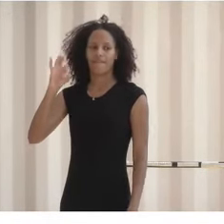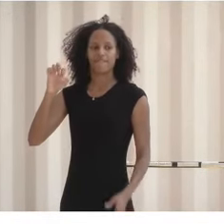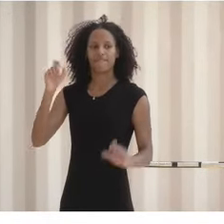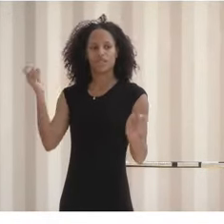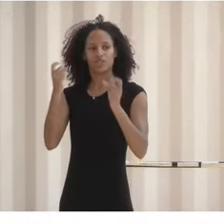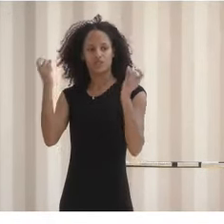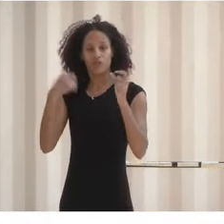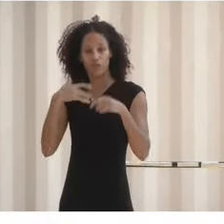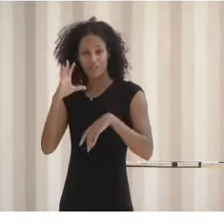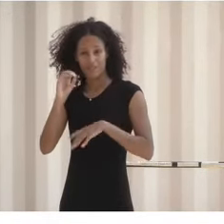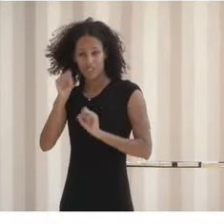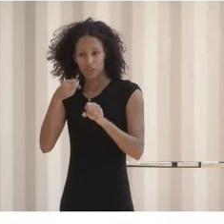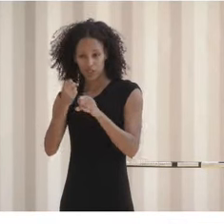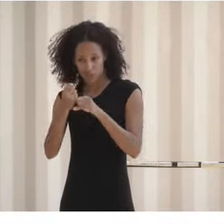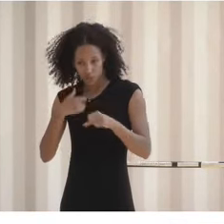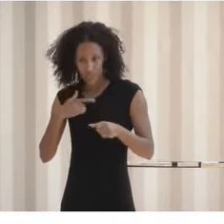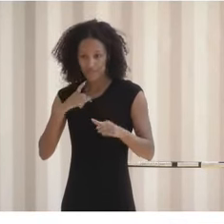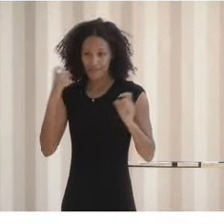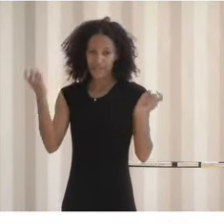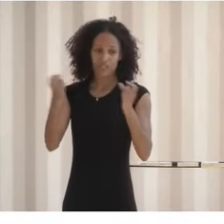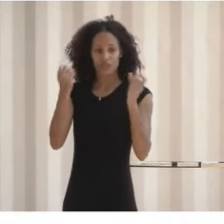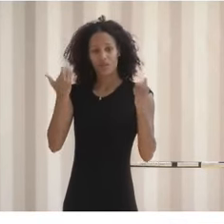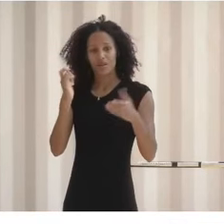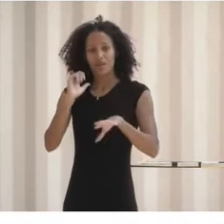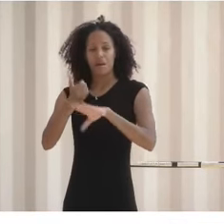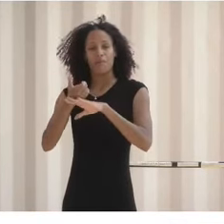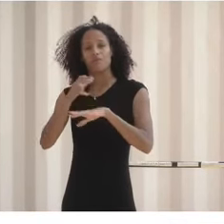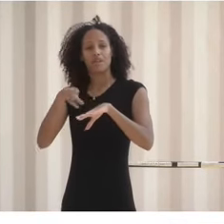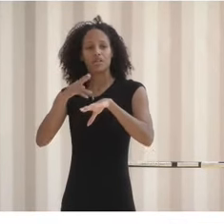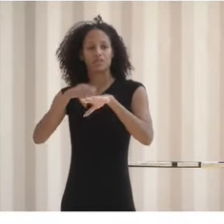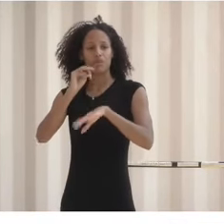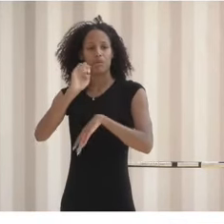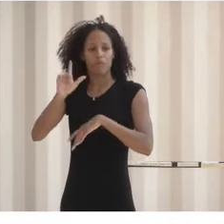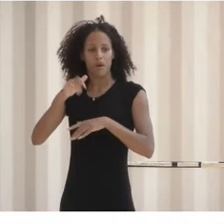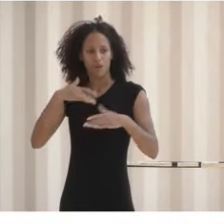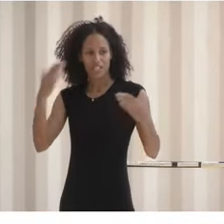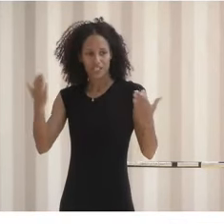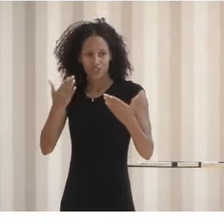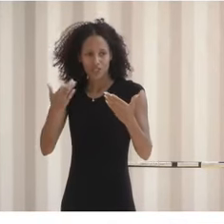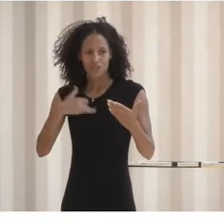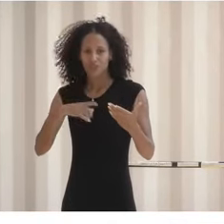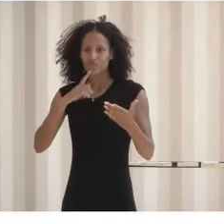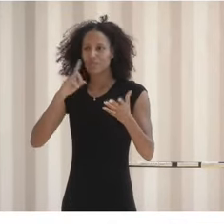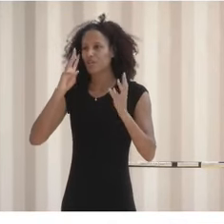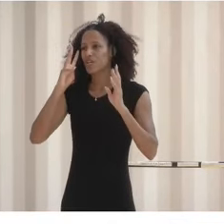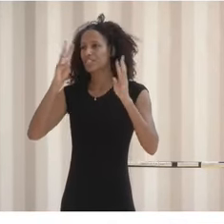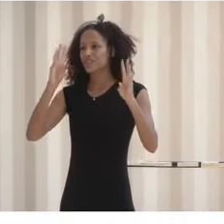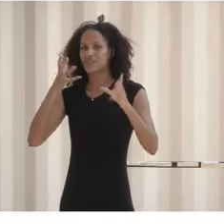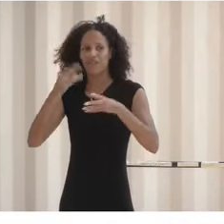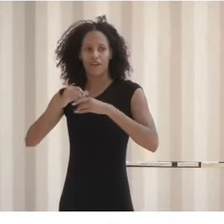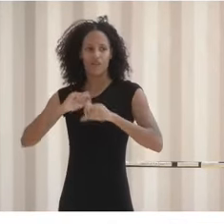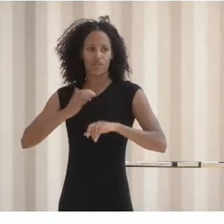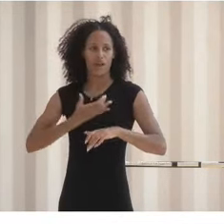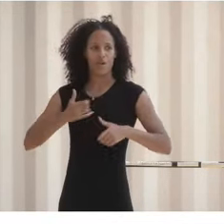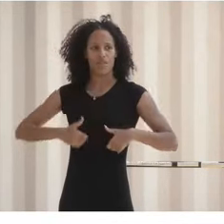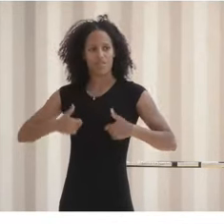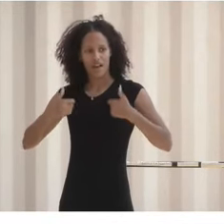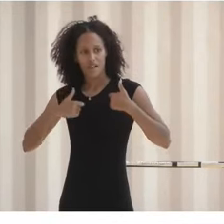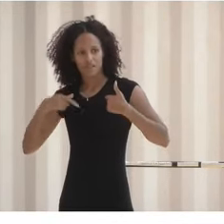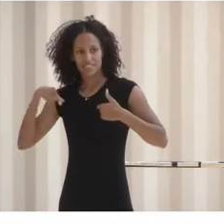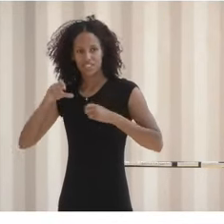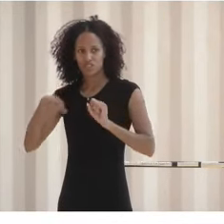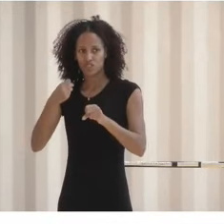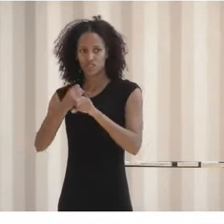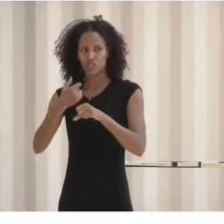the festival has convened people on the National Mall to explore the power of culture and creativity in our lives today. This year,